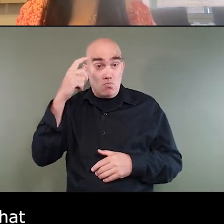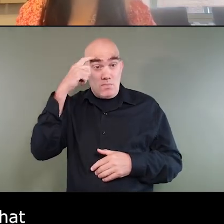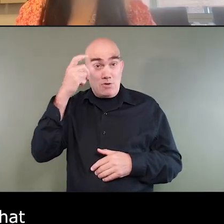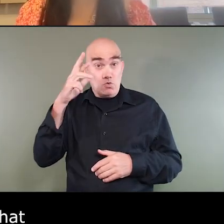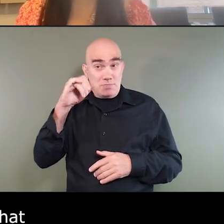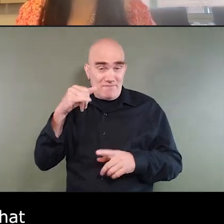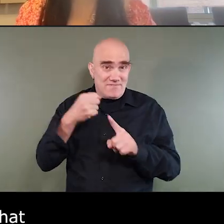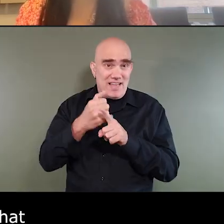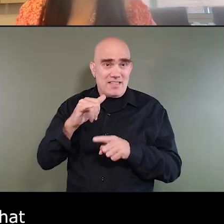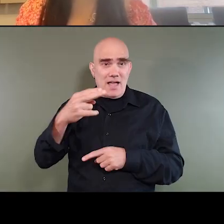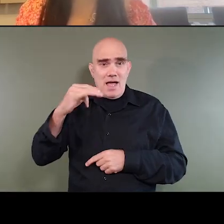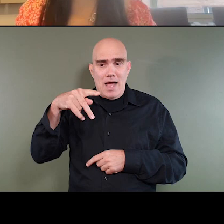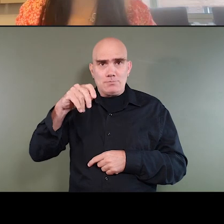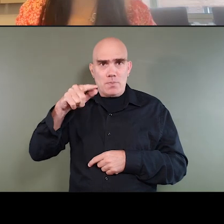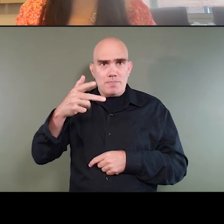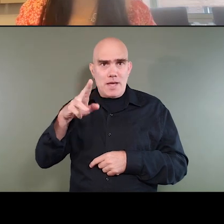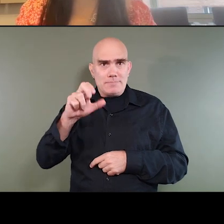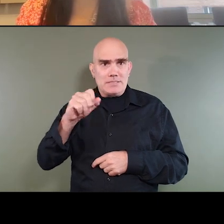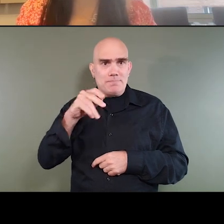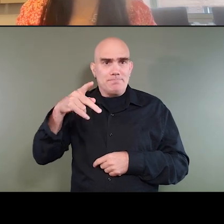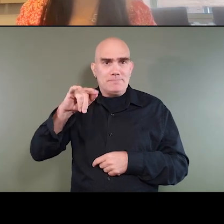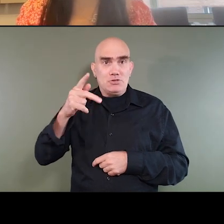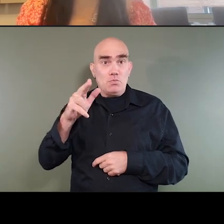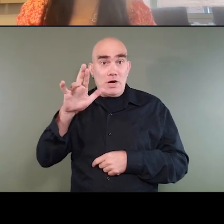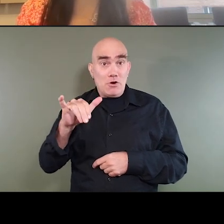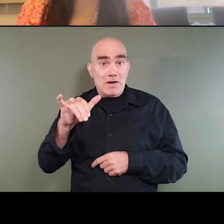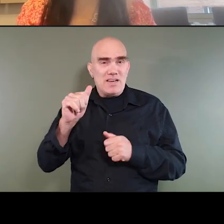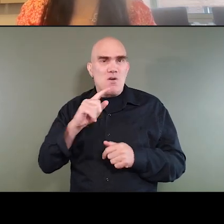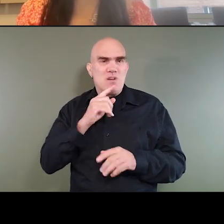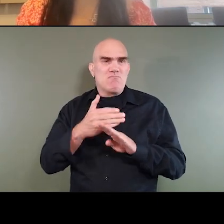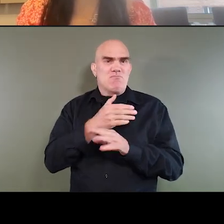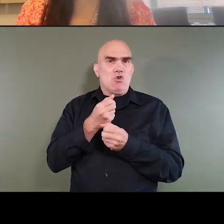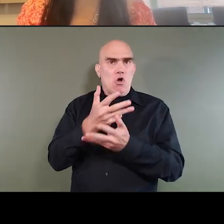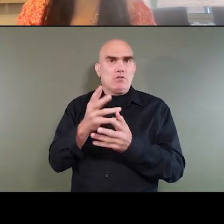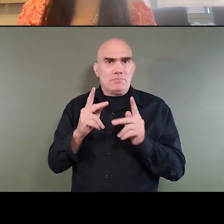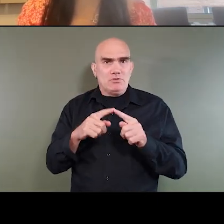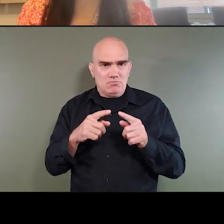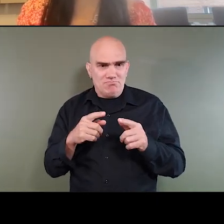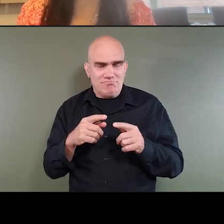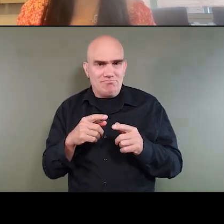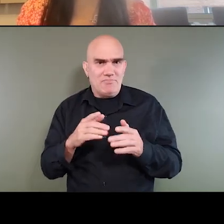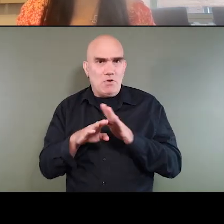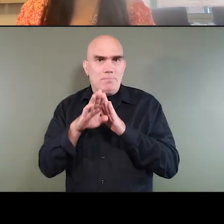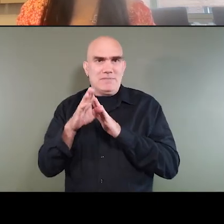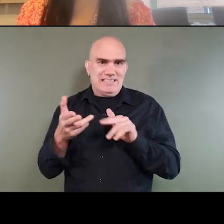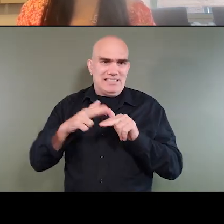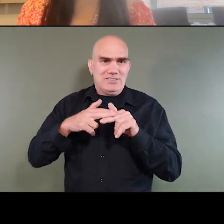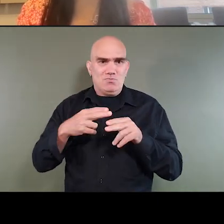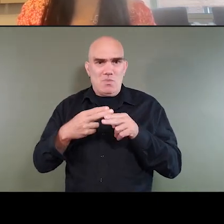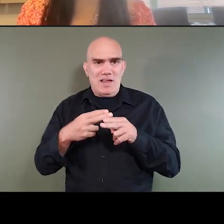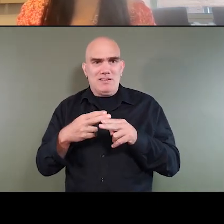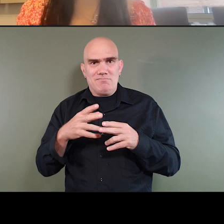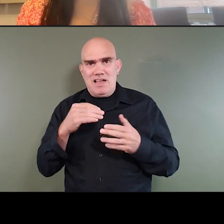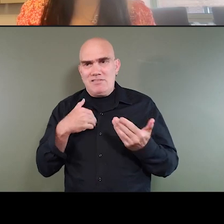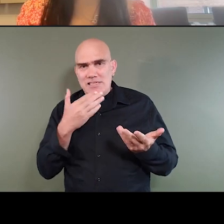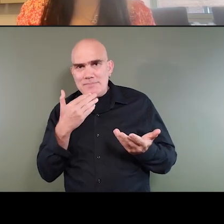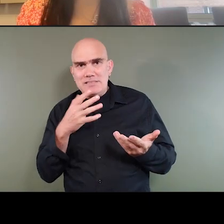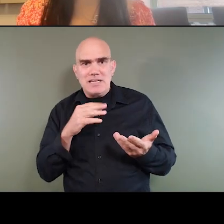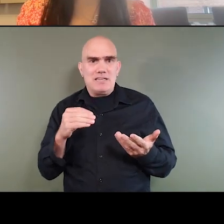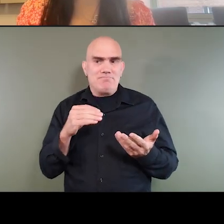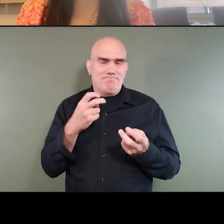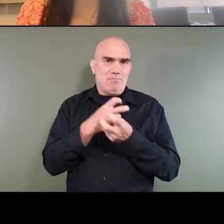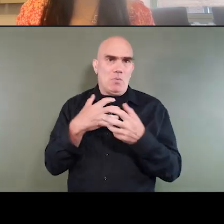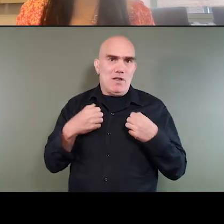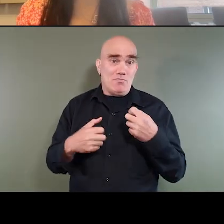tumors that affect the hypothalamus and pituitary can predispose folks to develop excess weight gain and also diabetes and bone